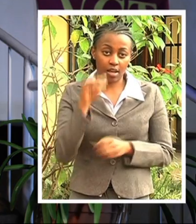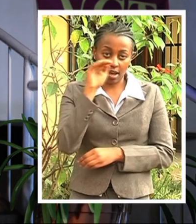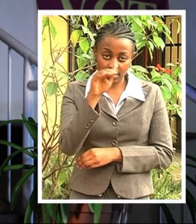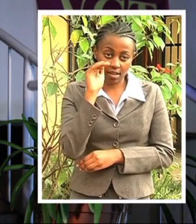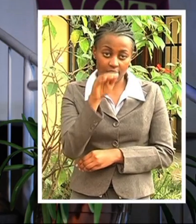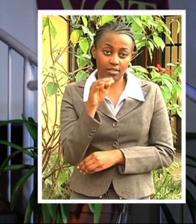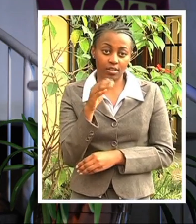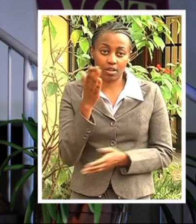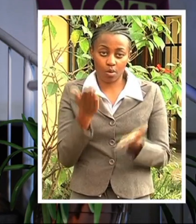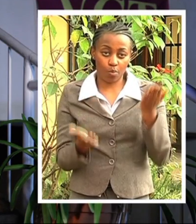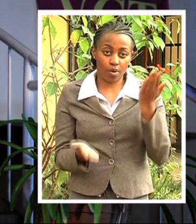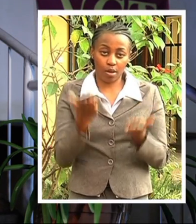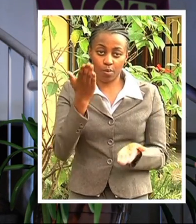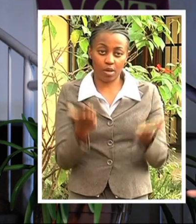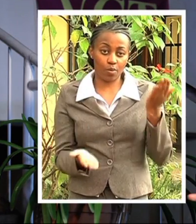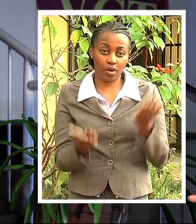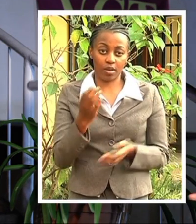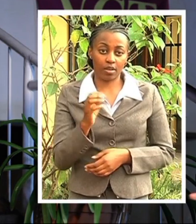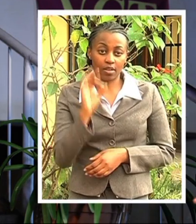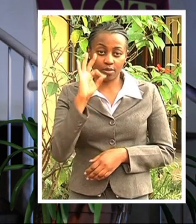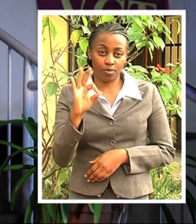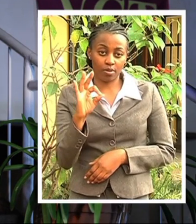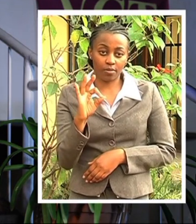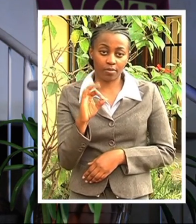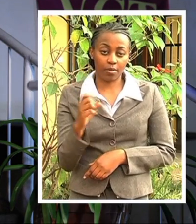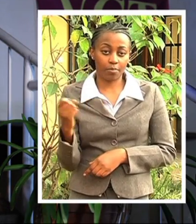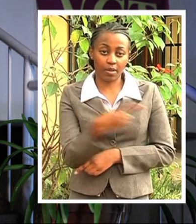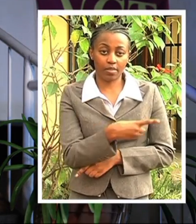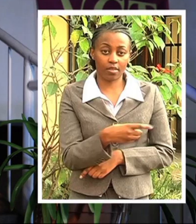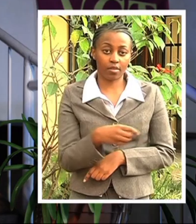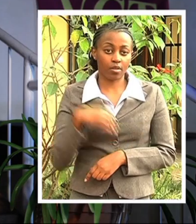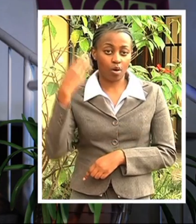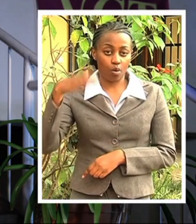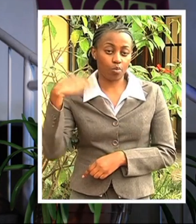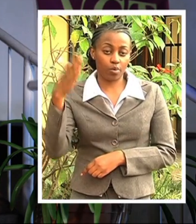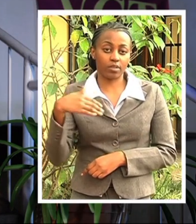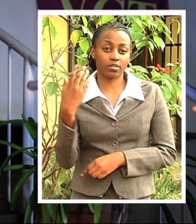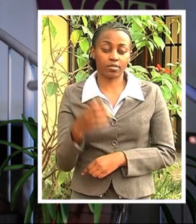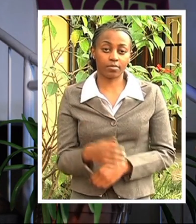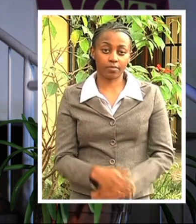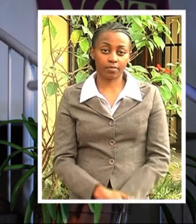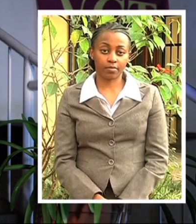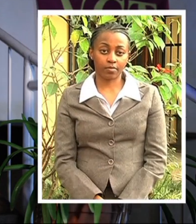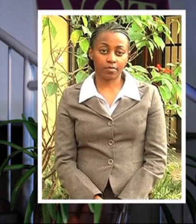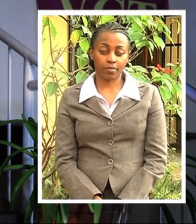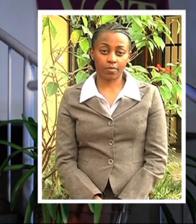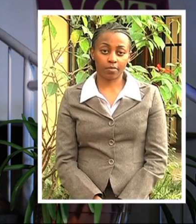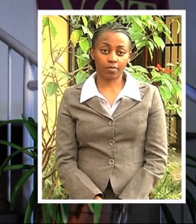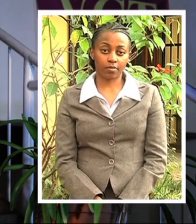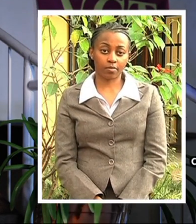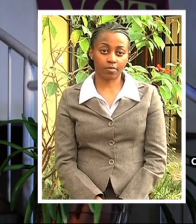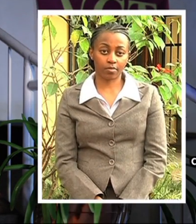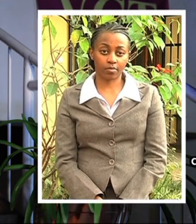treatment, at least on regular basis, 2 to 3 months. And also let your care provider